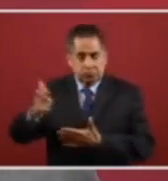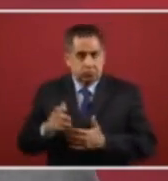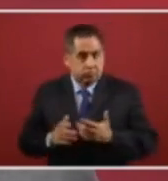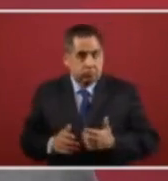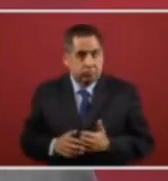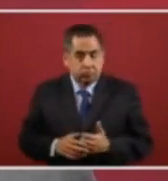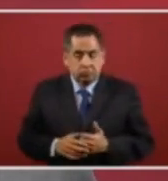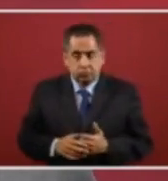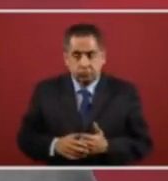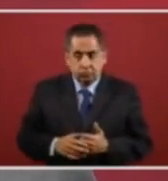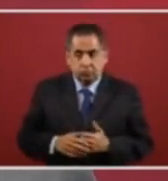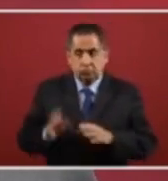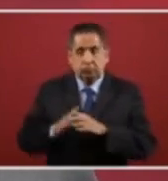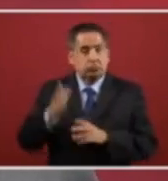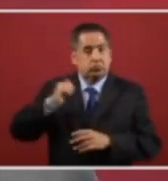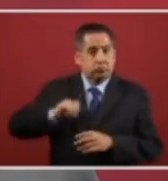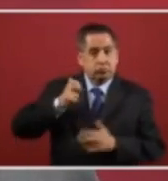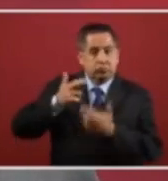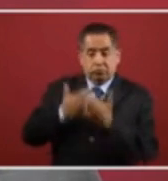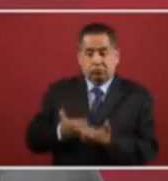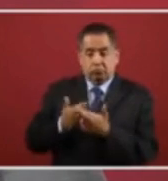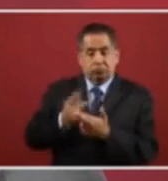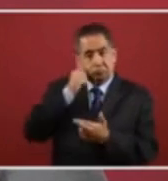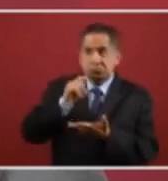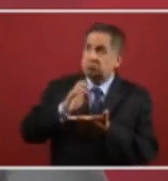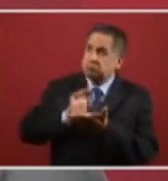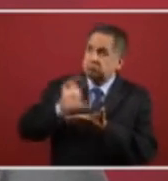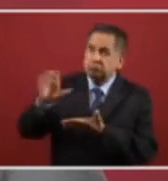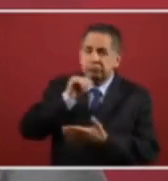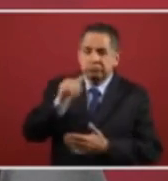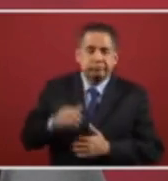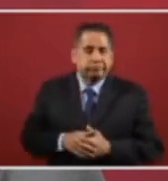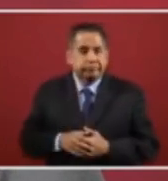200%. And they had resources.